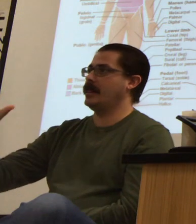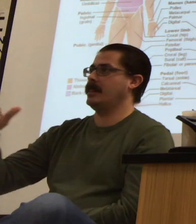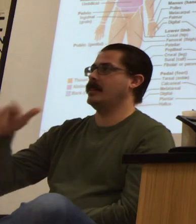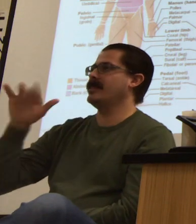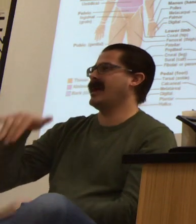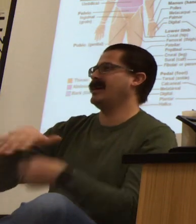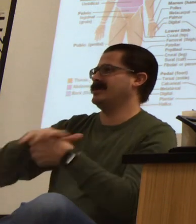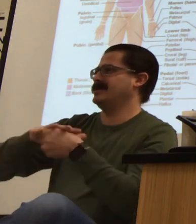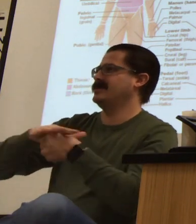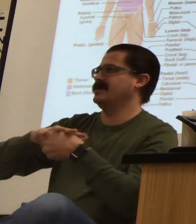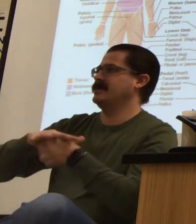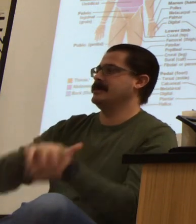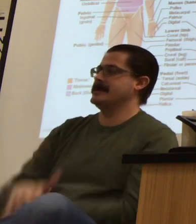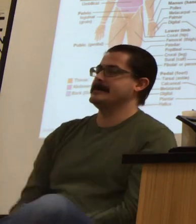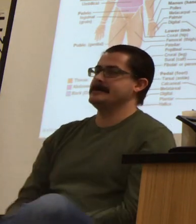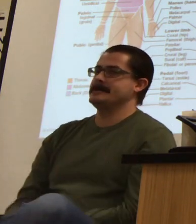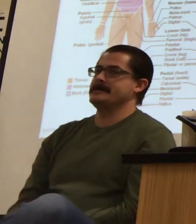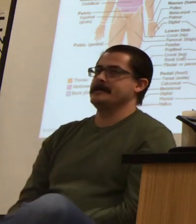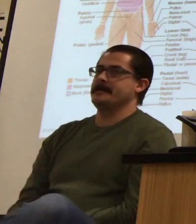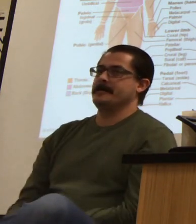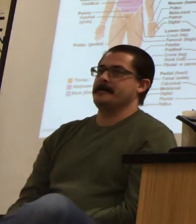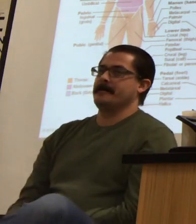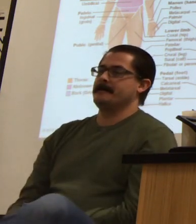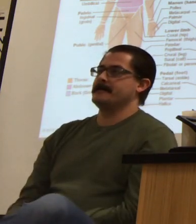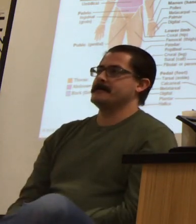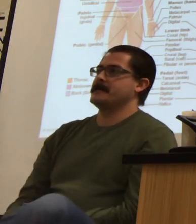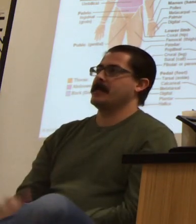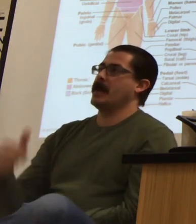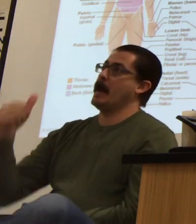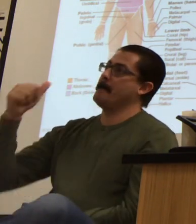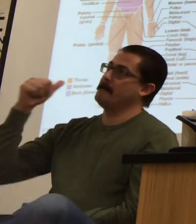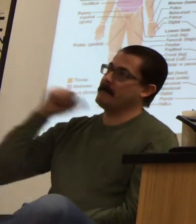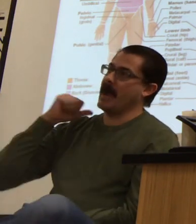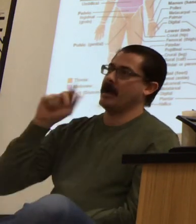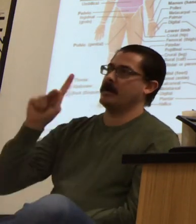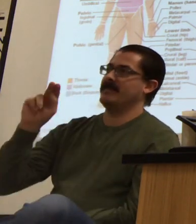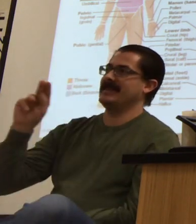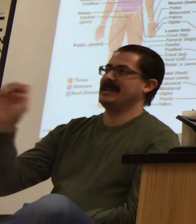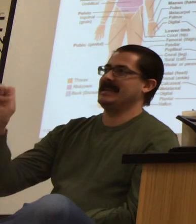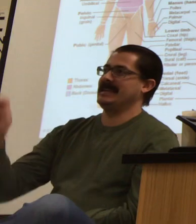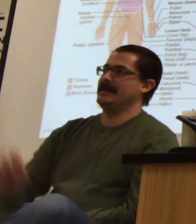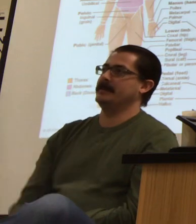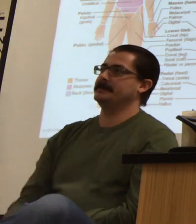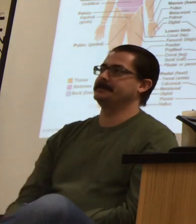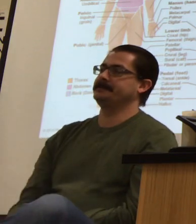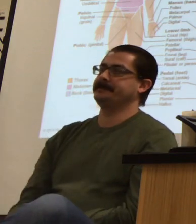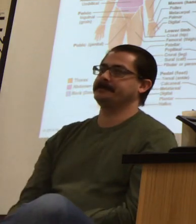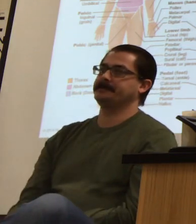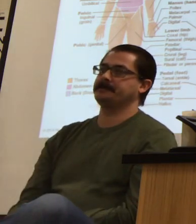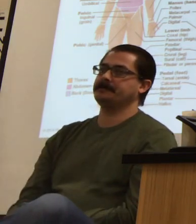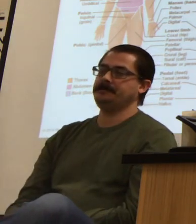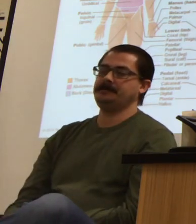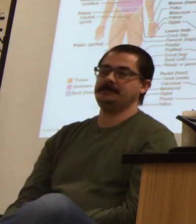popliteal region, back of knee.